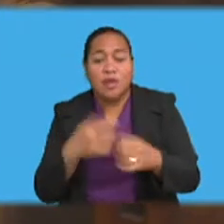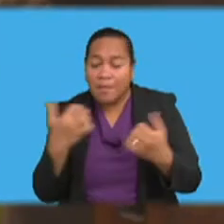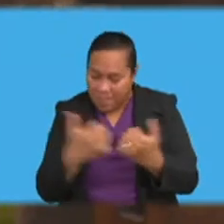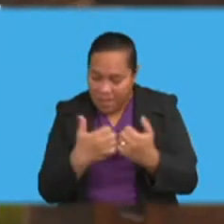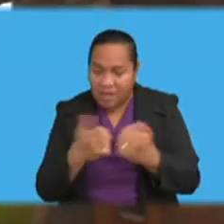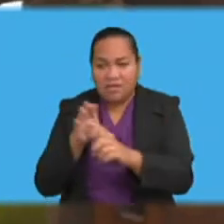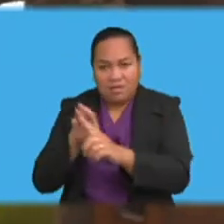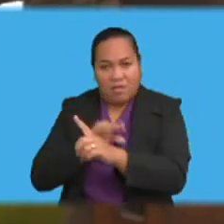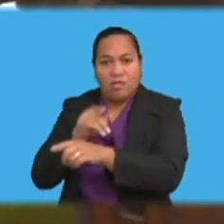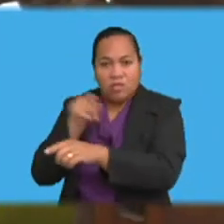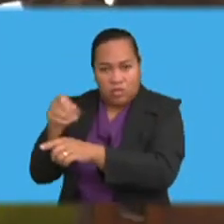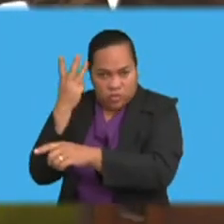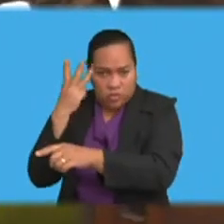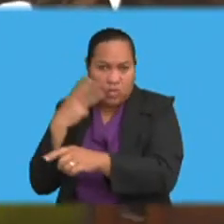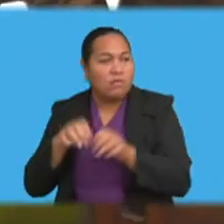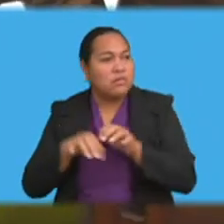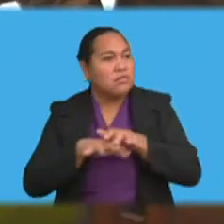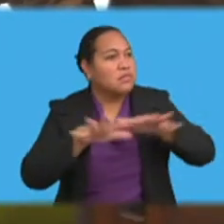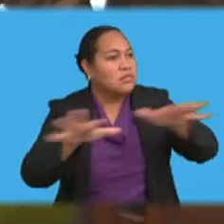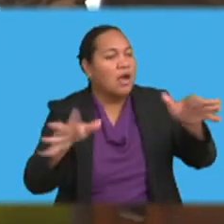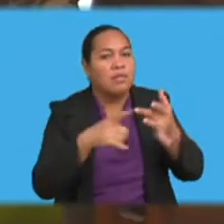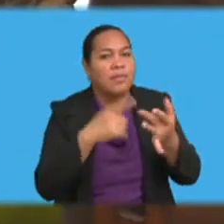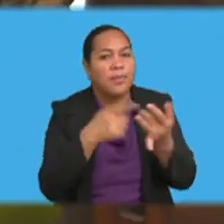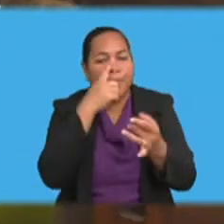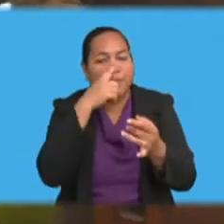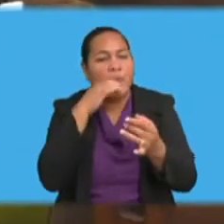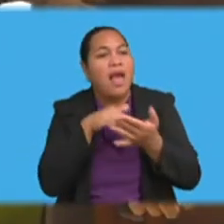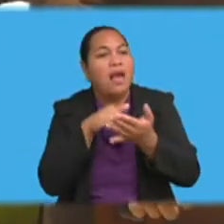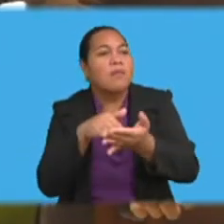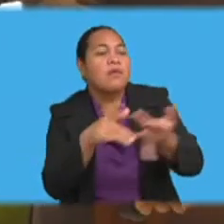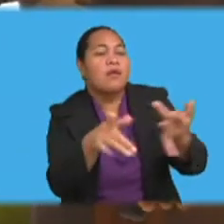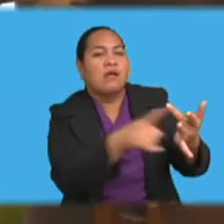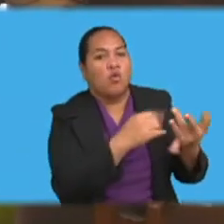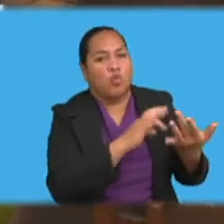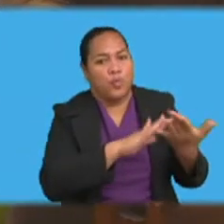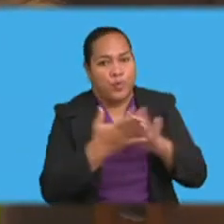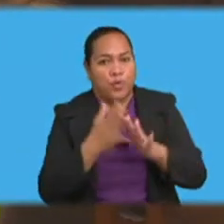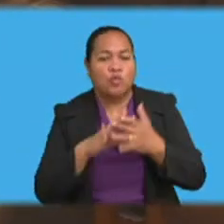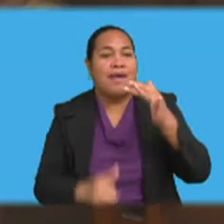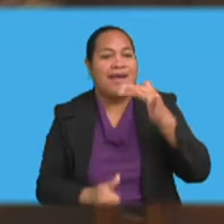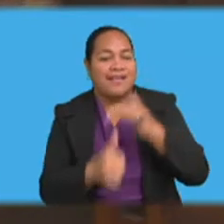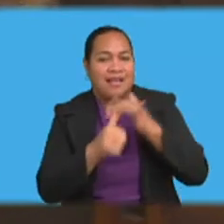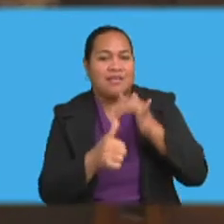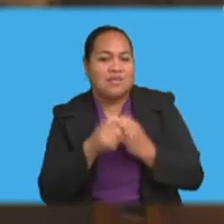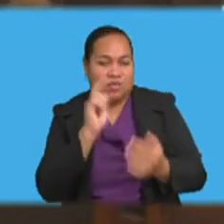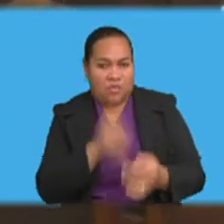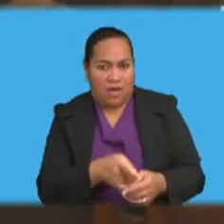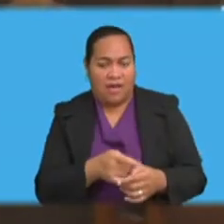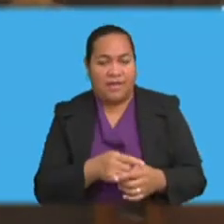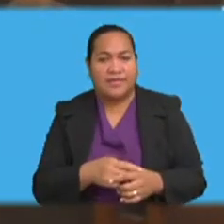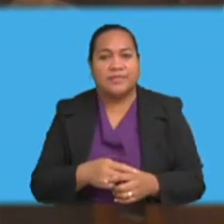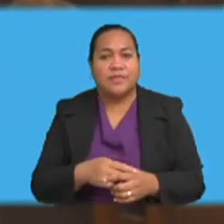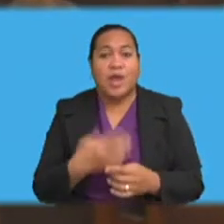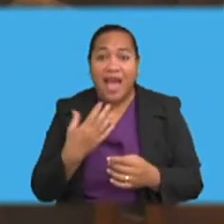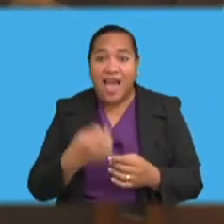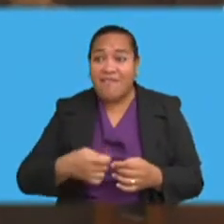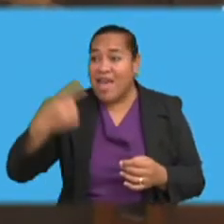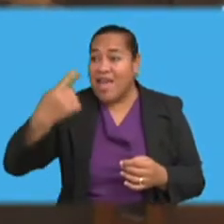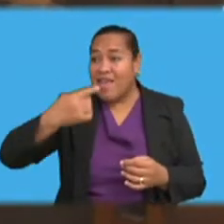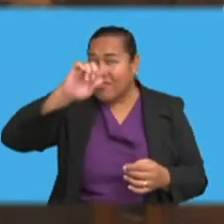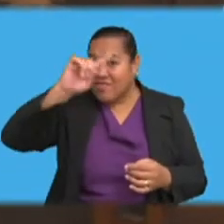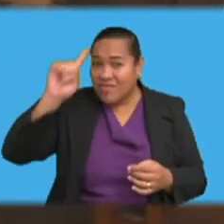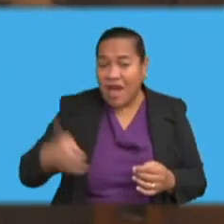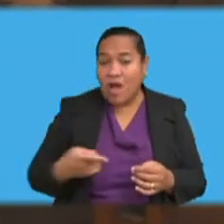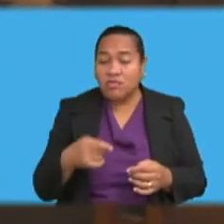the villages and communities in getting access to Wailesi service for the betterment of the communities, Madam Speaker. We currently have over 11,000